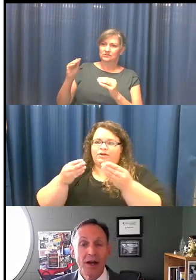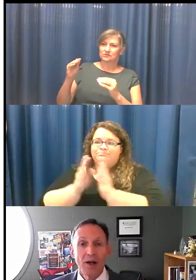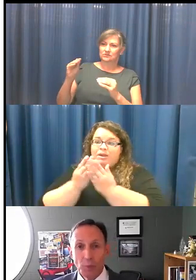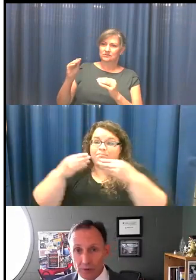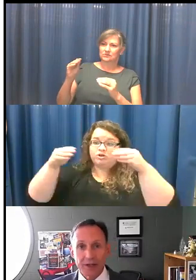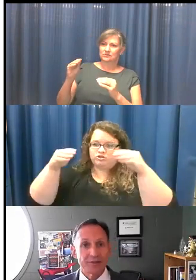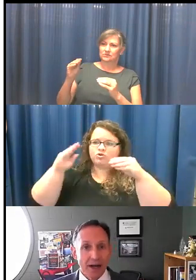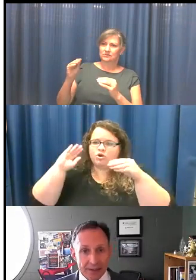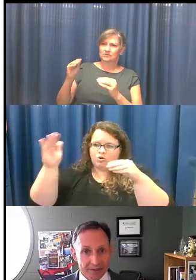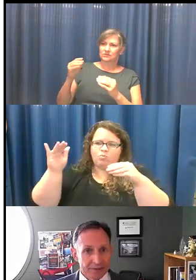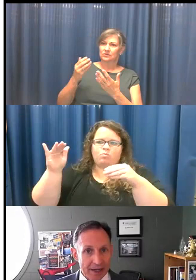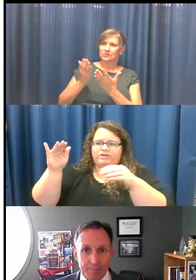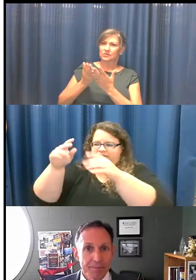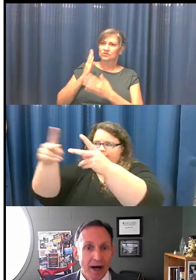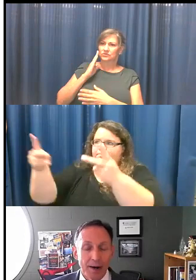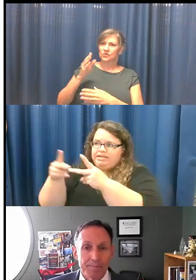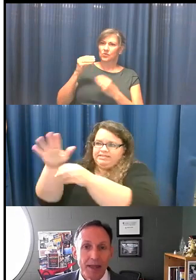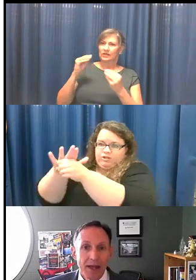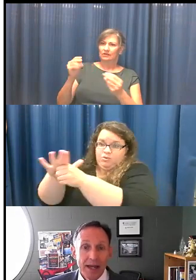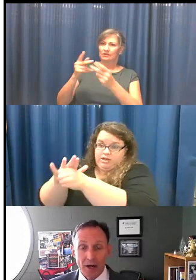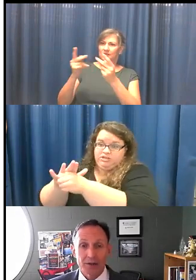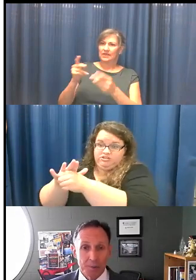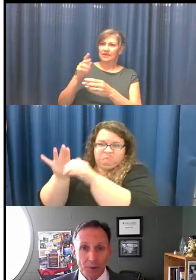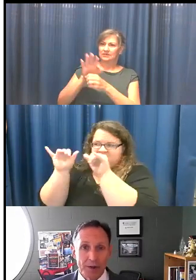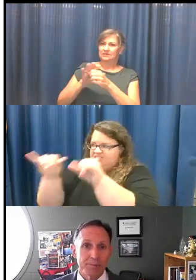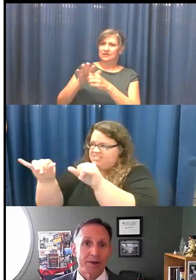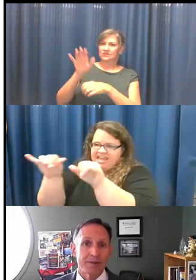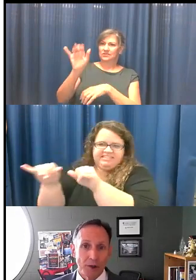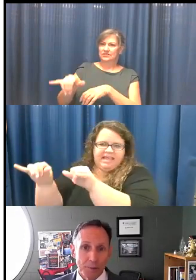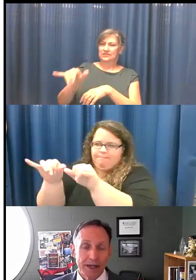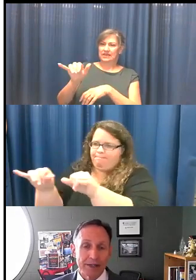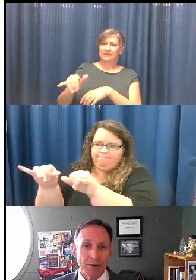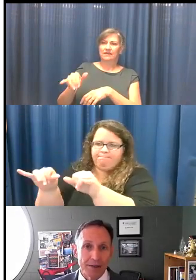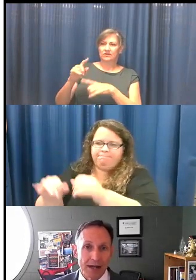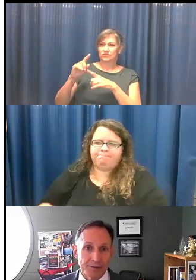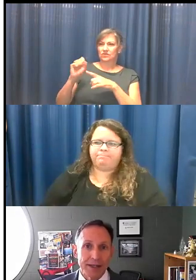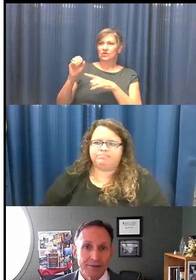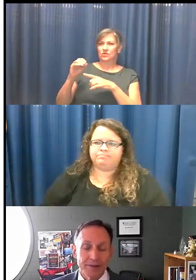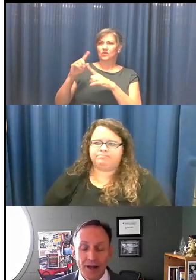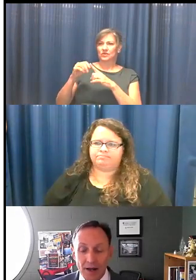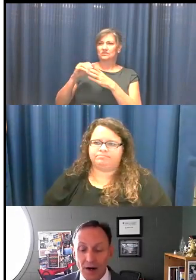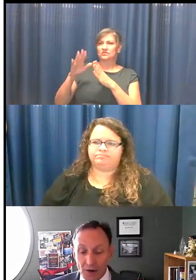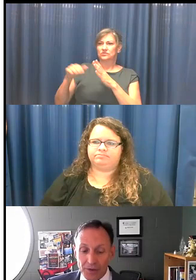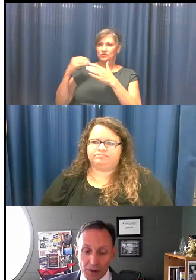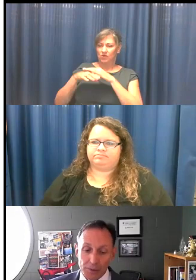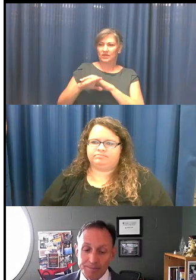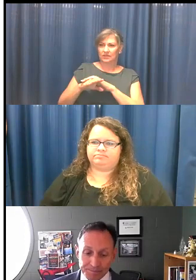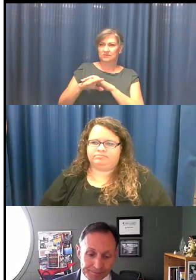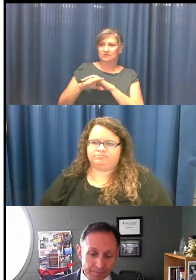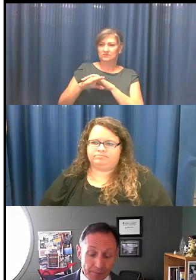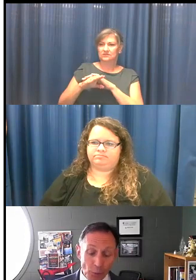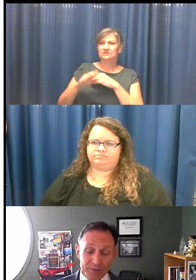Range will look exactly the same in October once Barnes & Noble takes over that space.